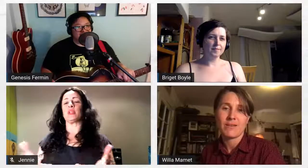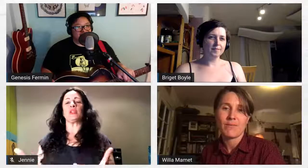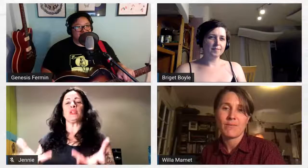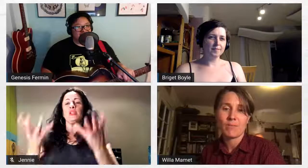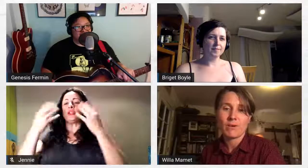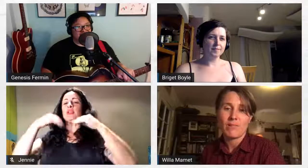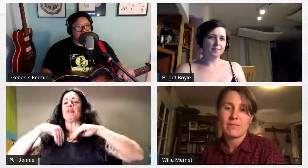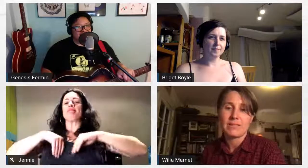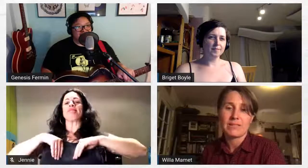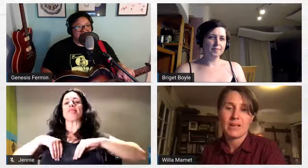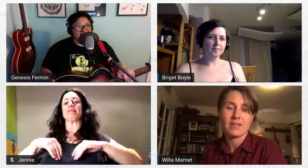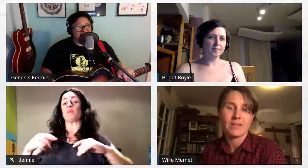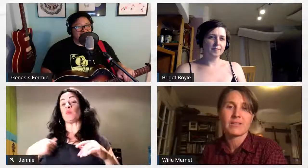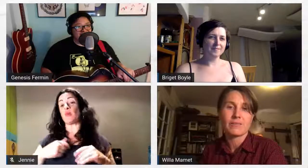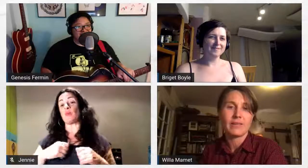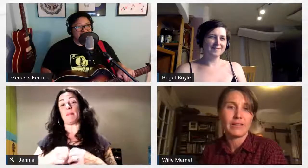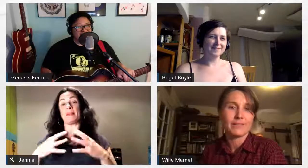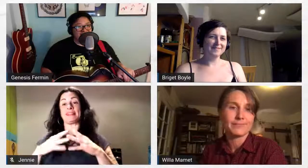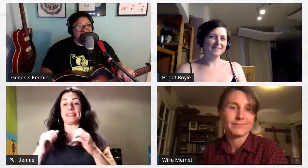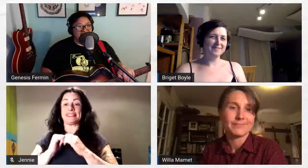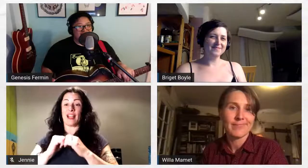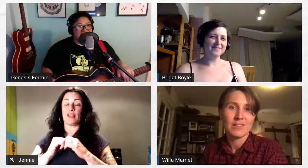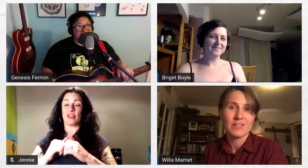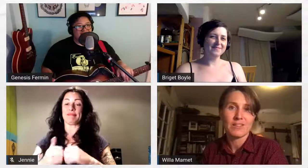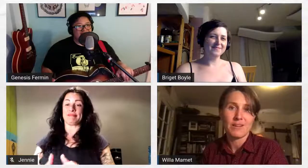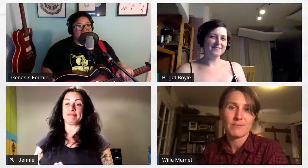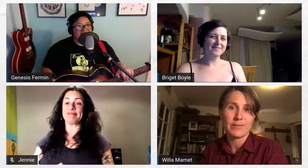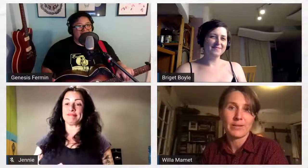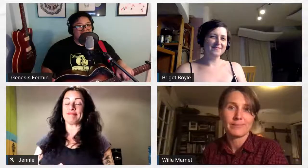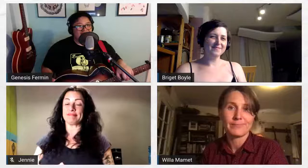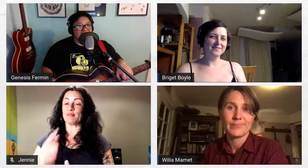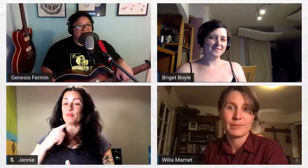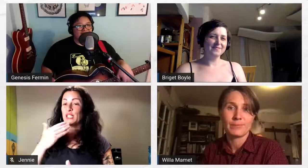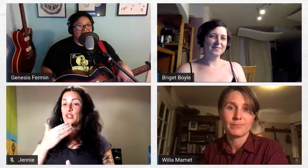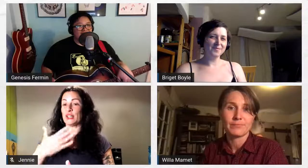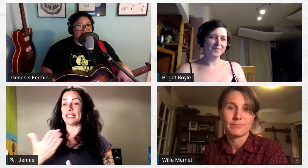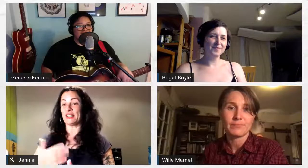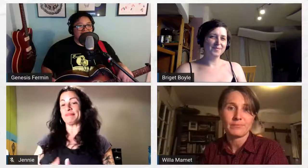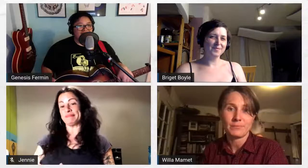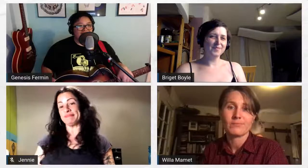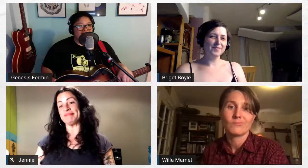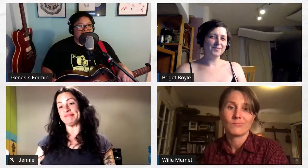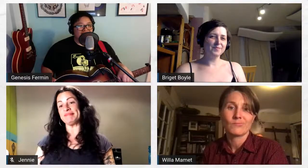is what we're all building together. It's good stuff over here. So